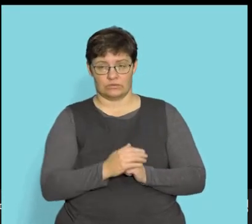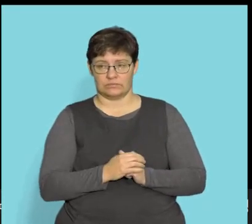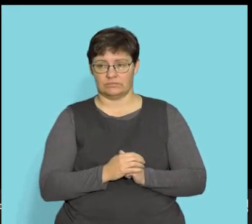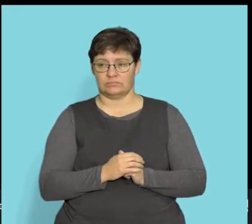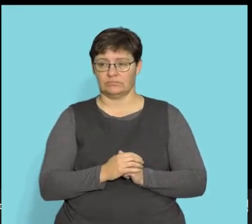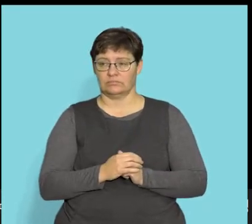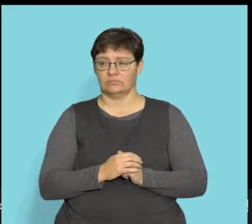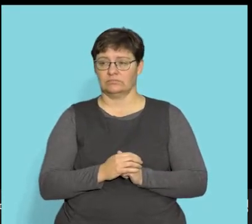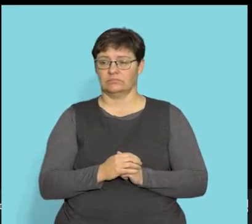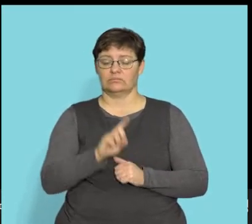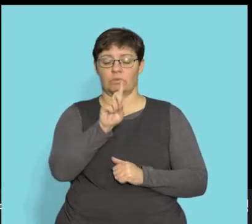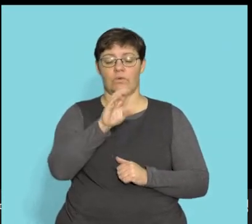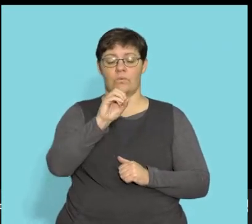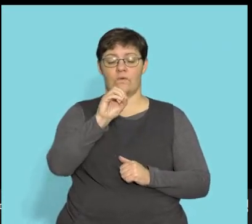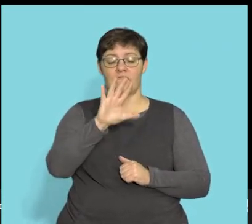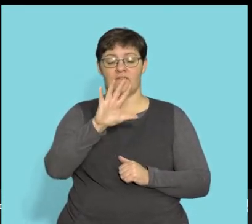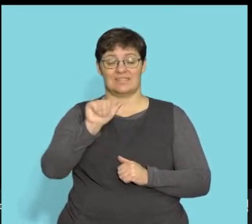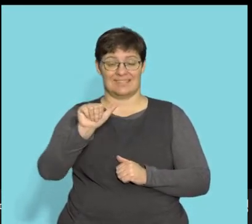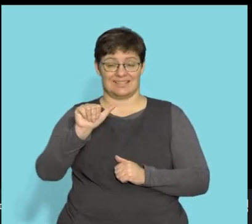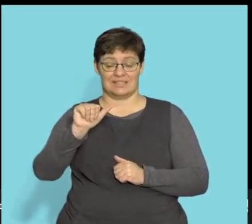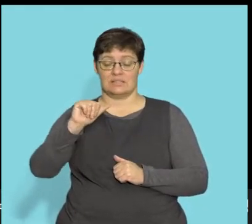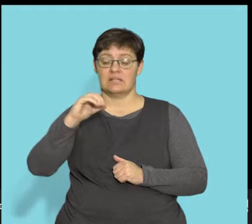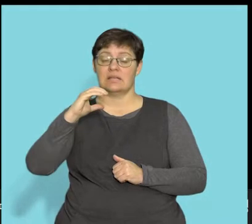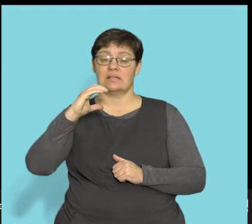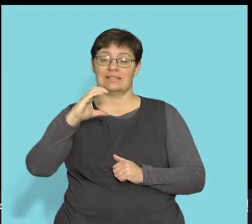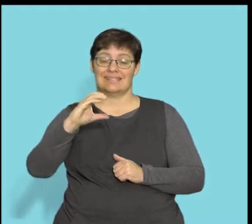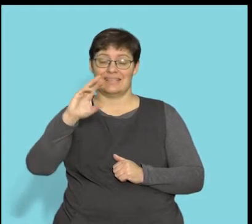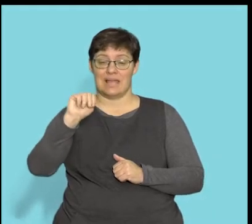132. So my new volume is